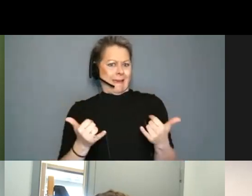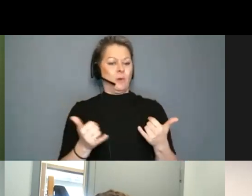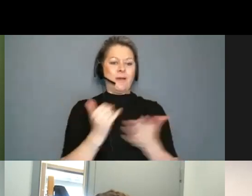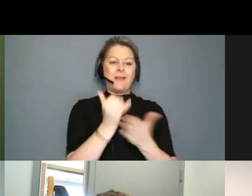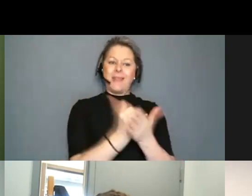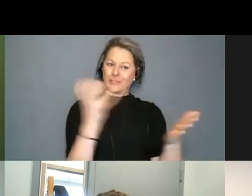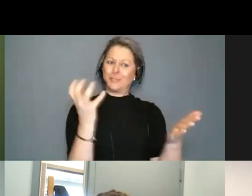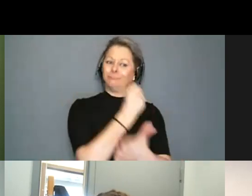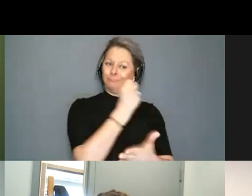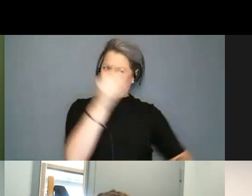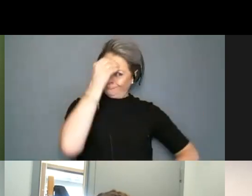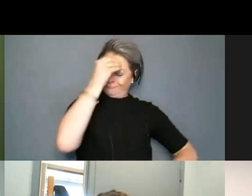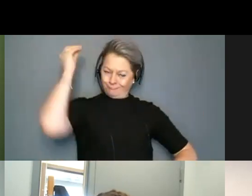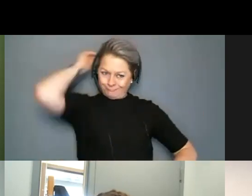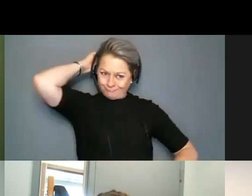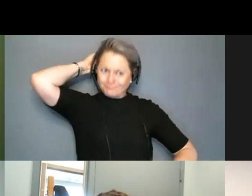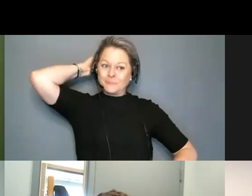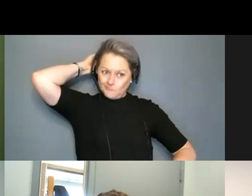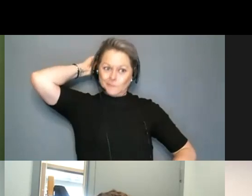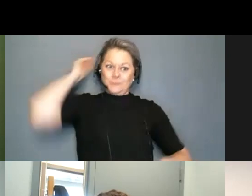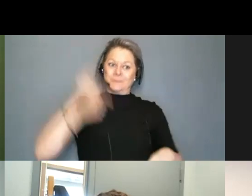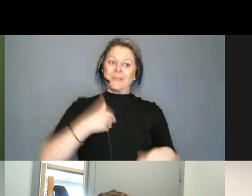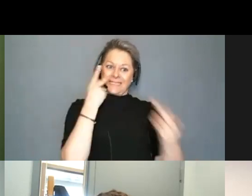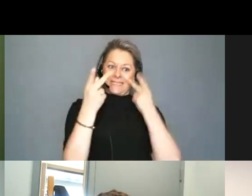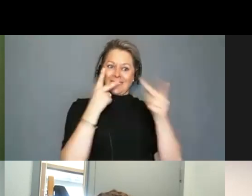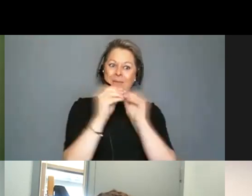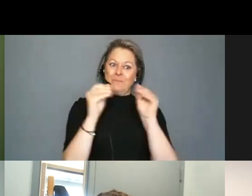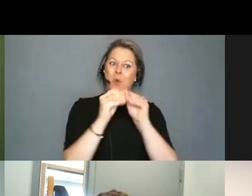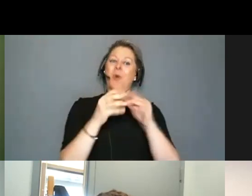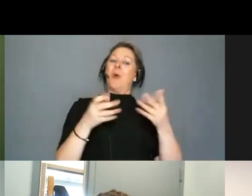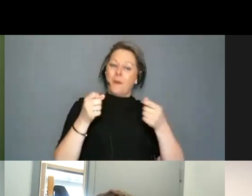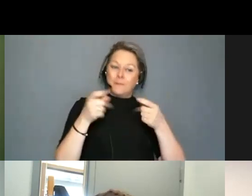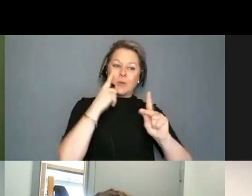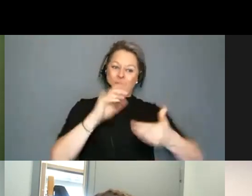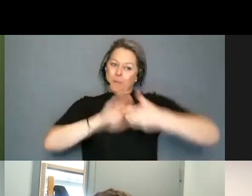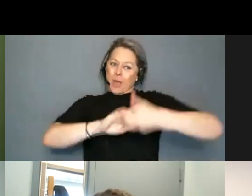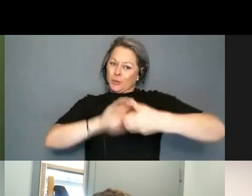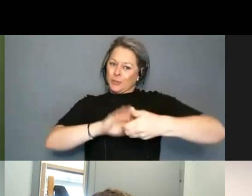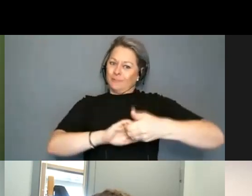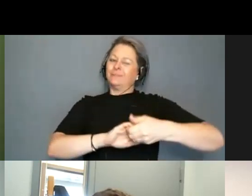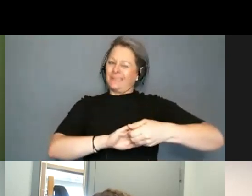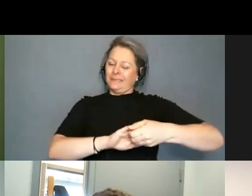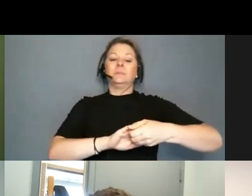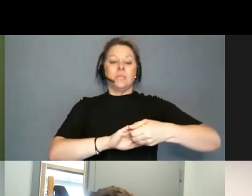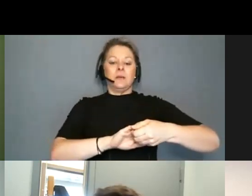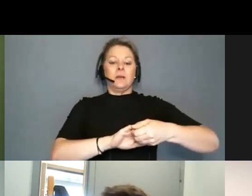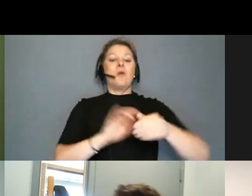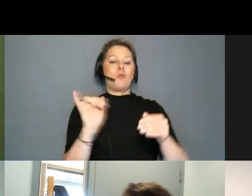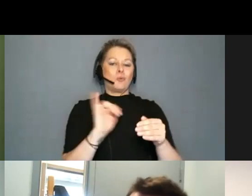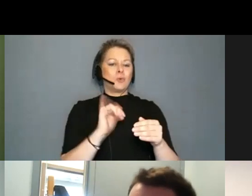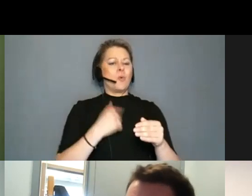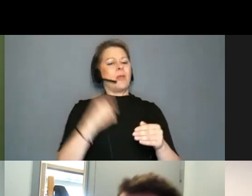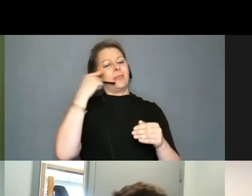And I see more opportunities for partnership with. And I'm thinking as well, even in terms of